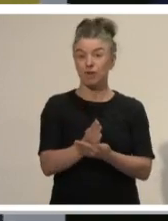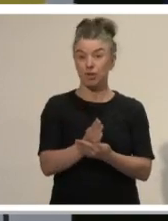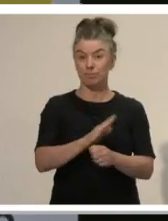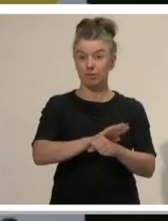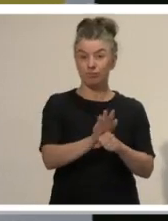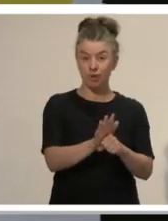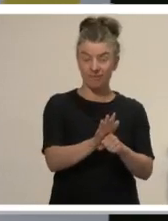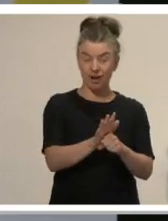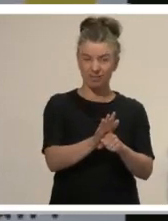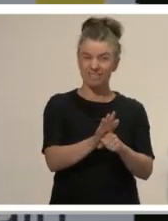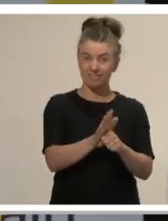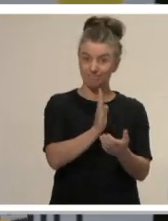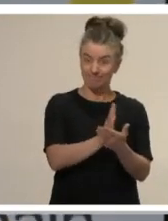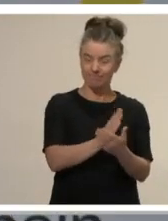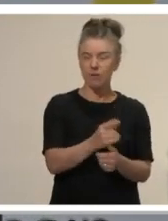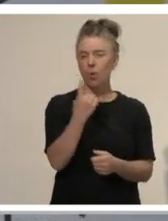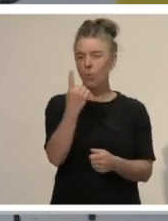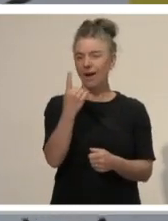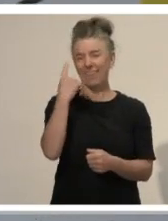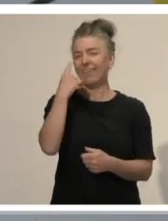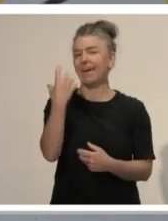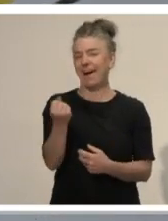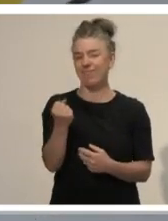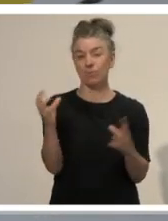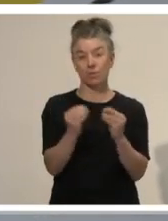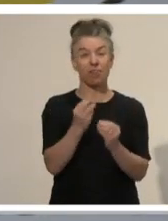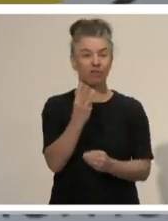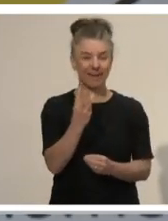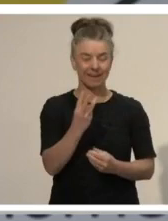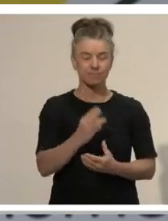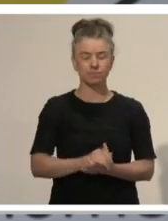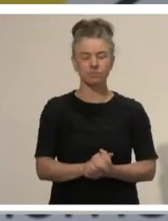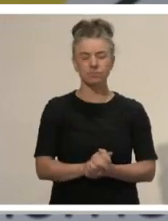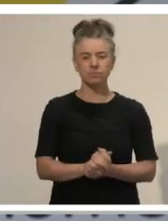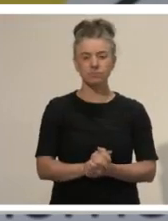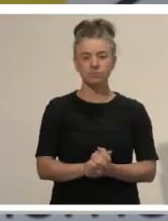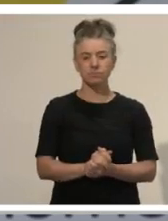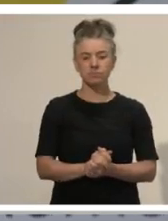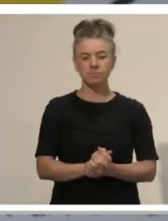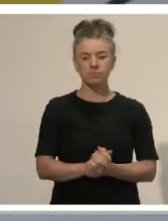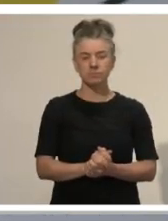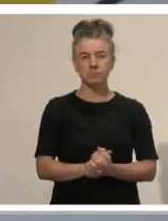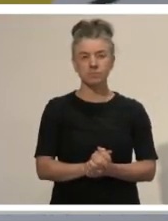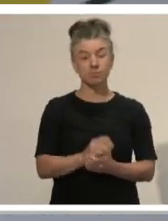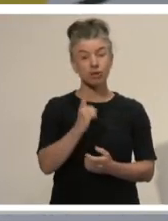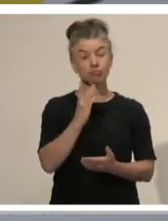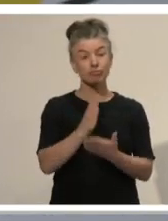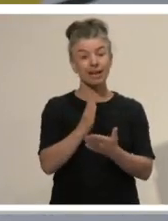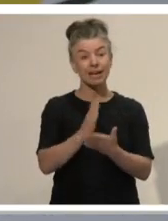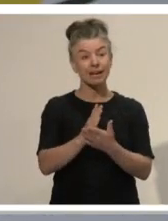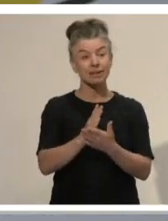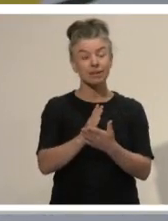1 new probable case of COVID-19 to report. However, there is actually no change in the total number